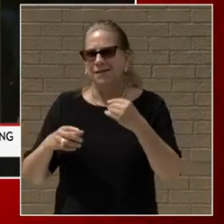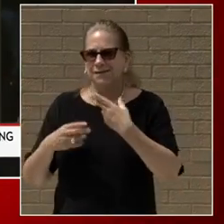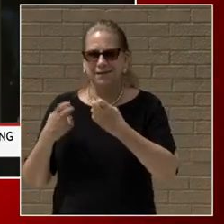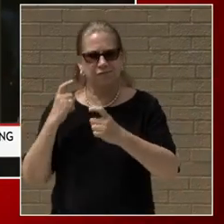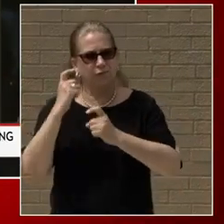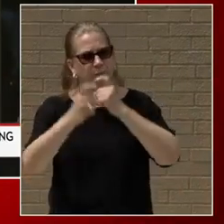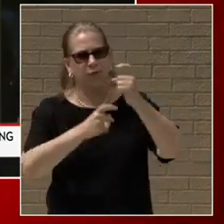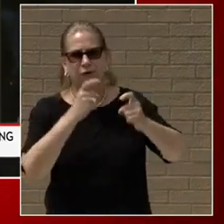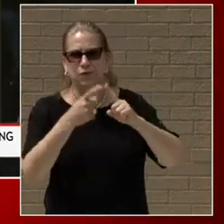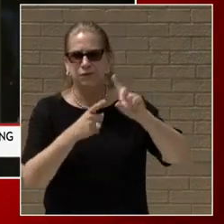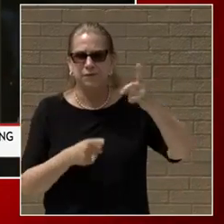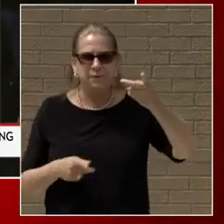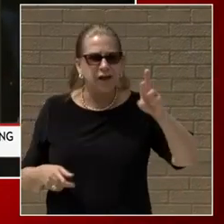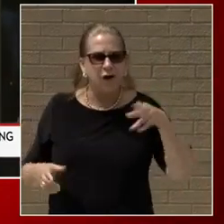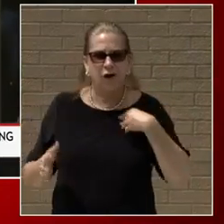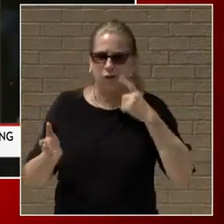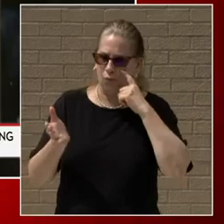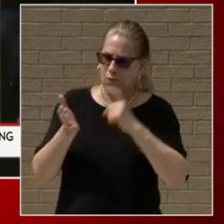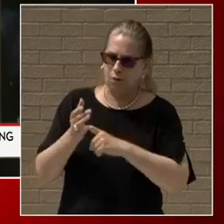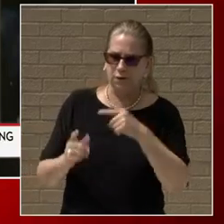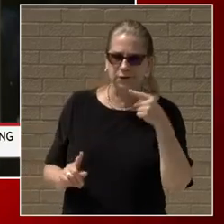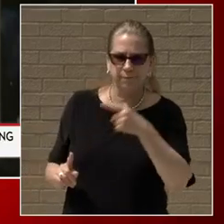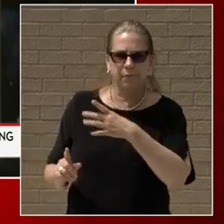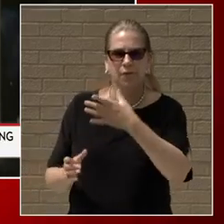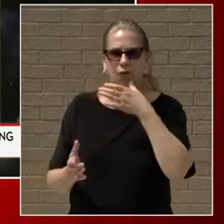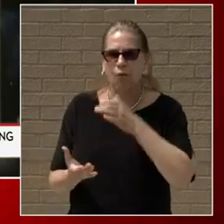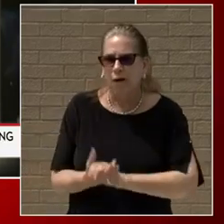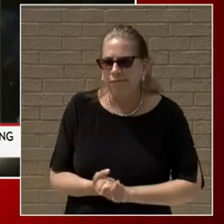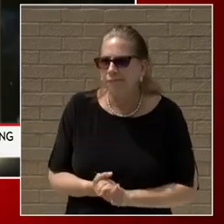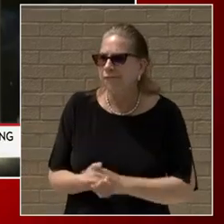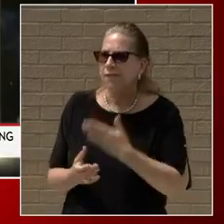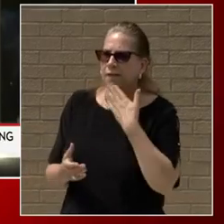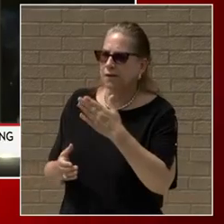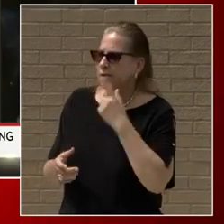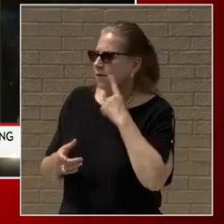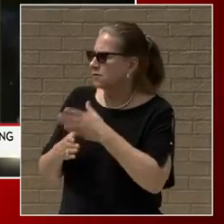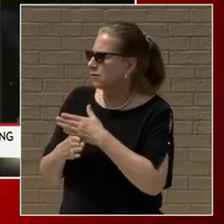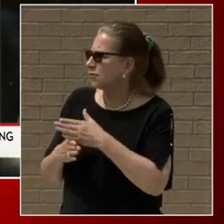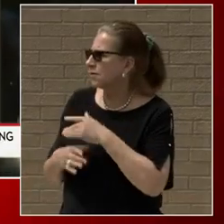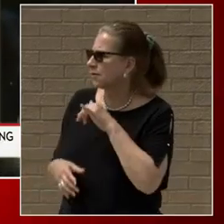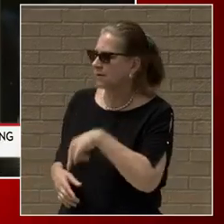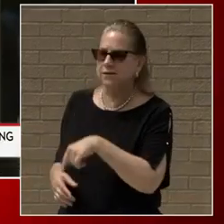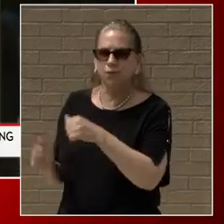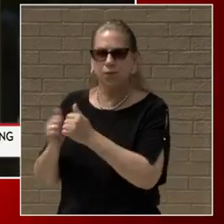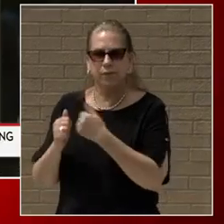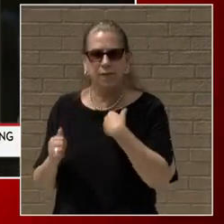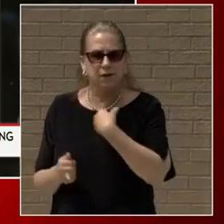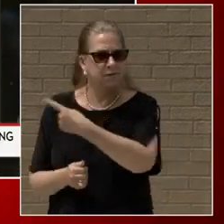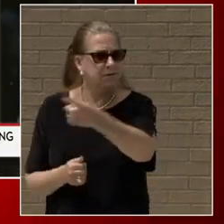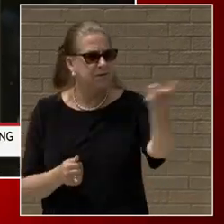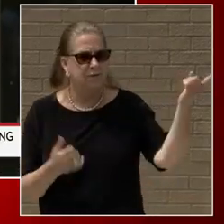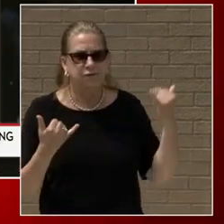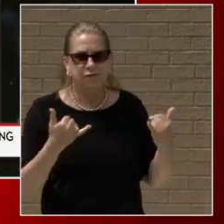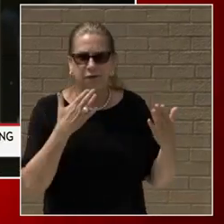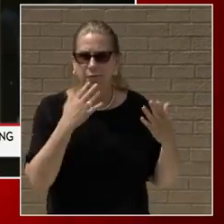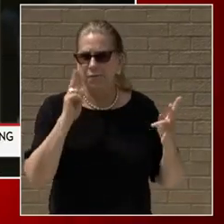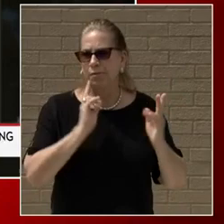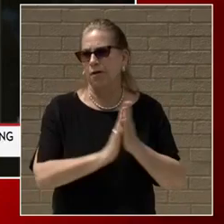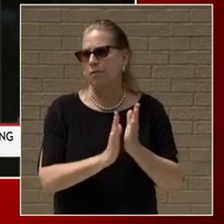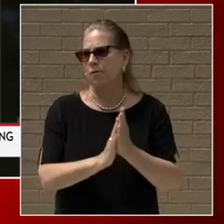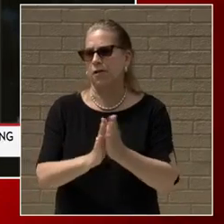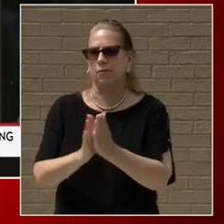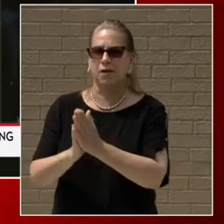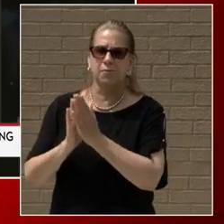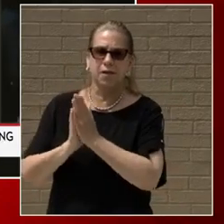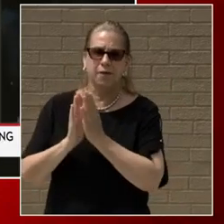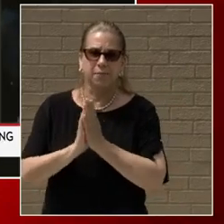I want to recognize his wife, Ms. Woody Ward, and we want to thank you for sharing him with us. Thank you, Ms. Ward. Thank you. With the name